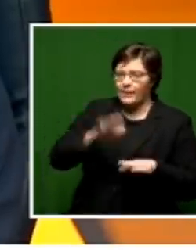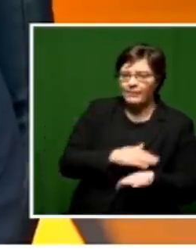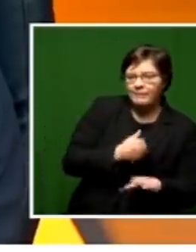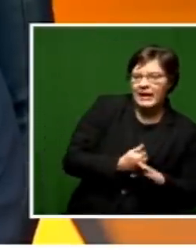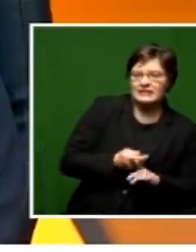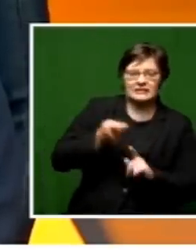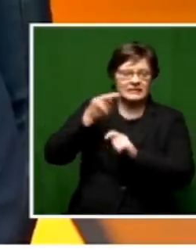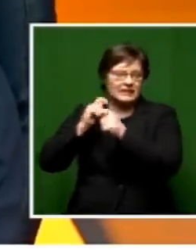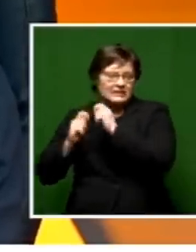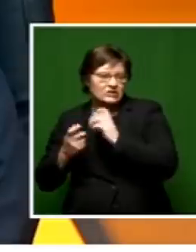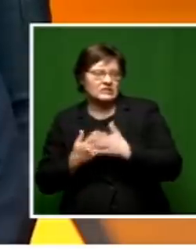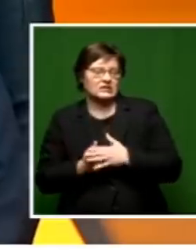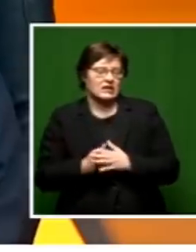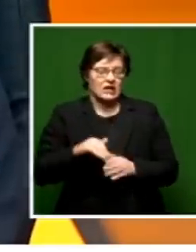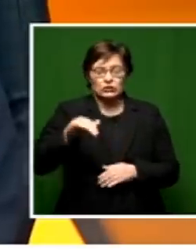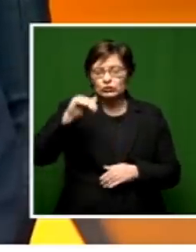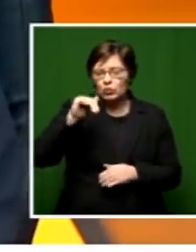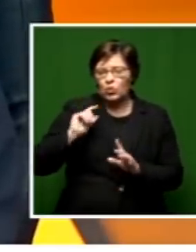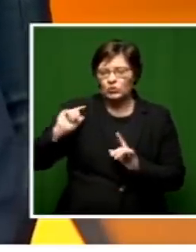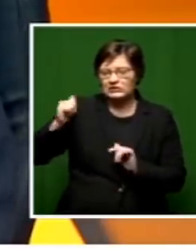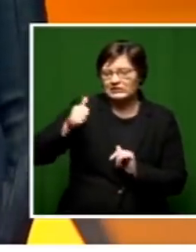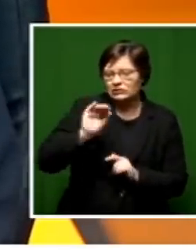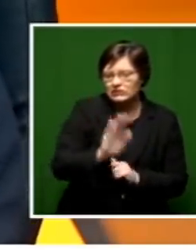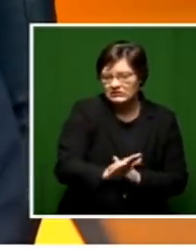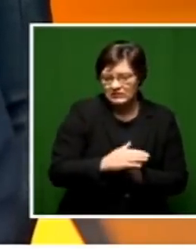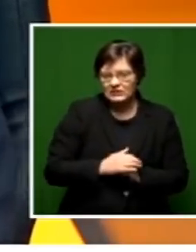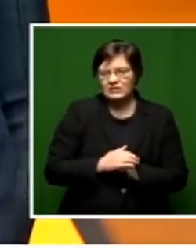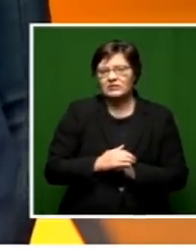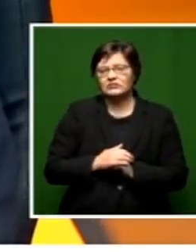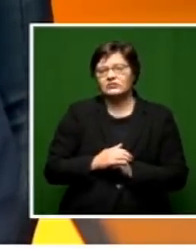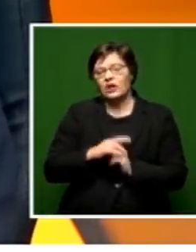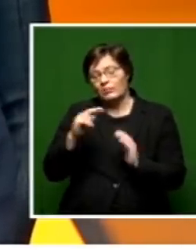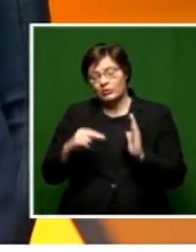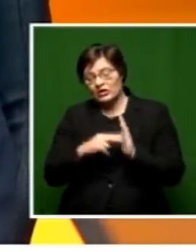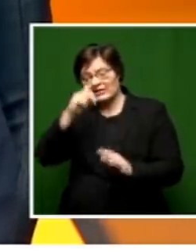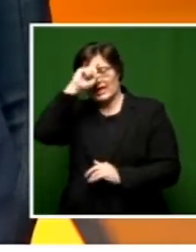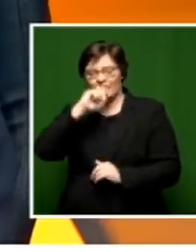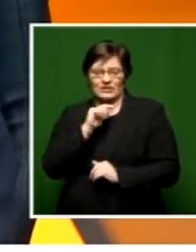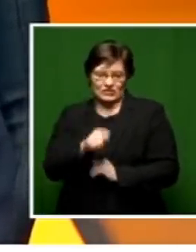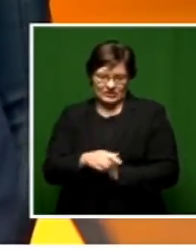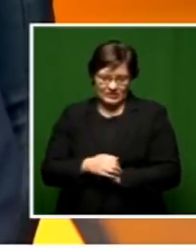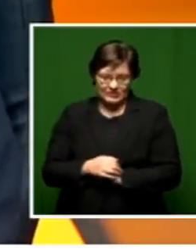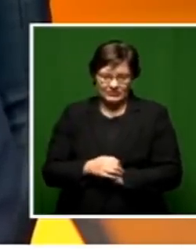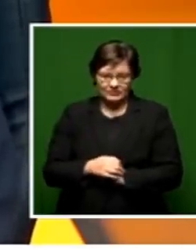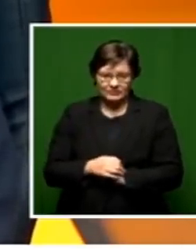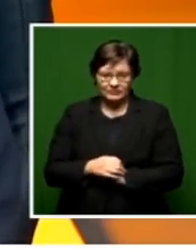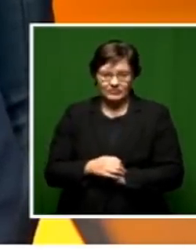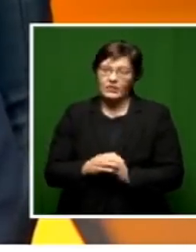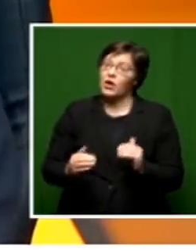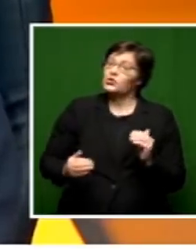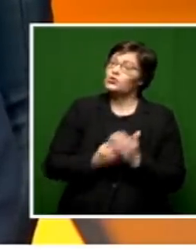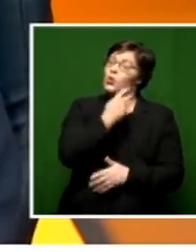Gacha plays well projecting that imagery. I don't even know what the new president looks like, actually. I don't think many people